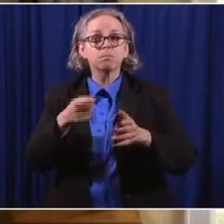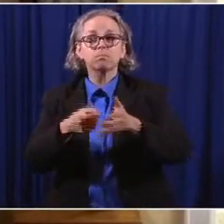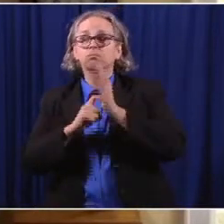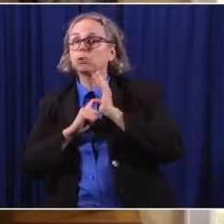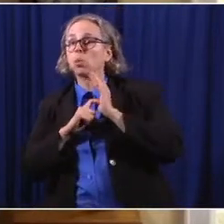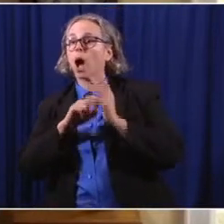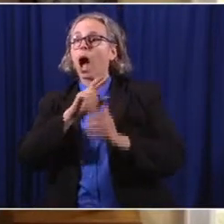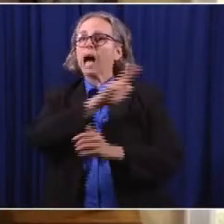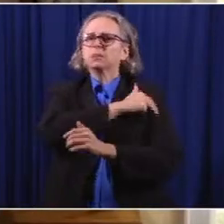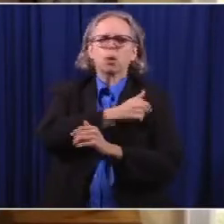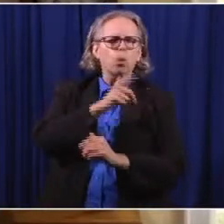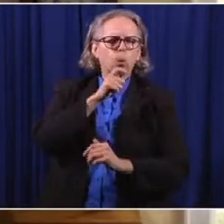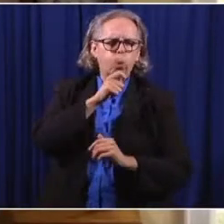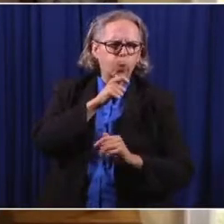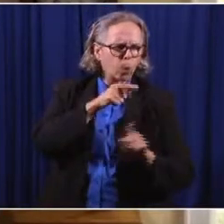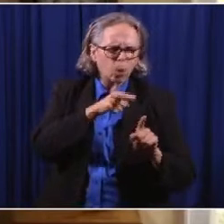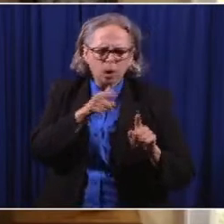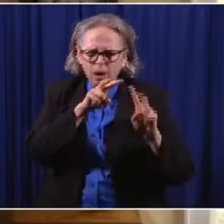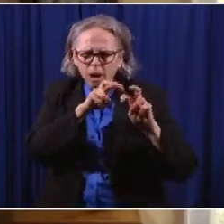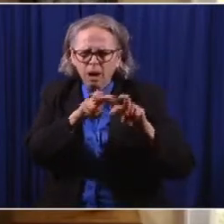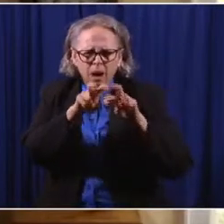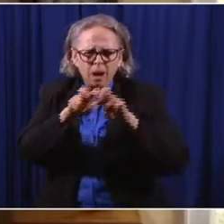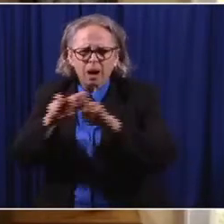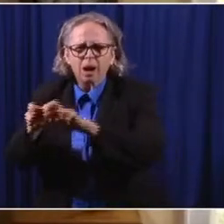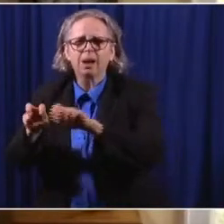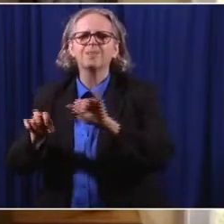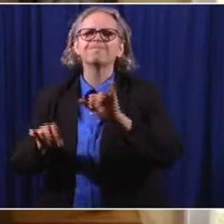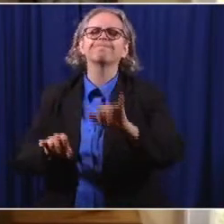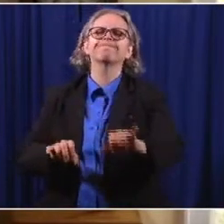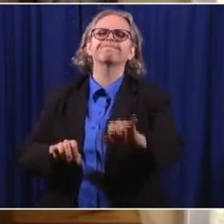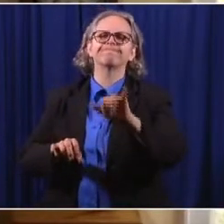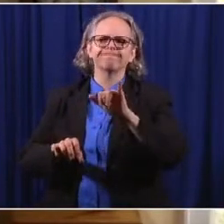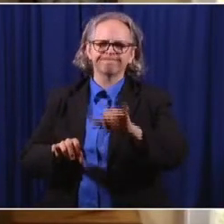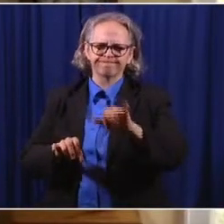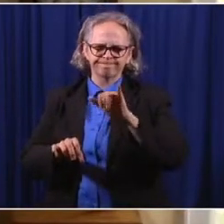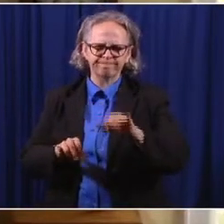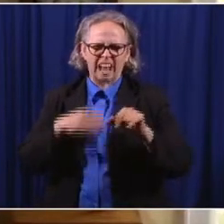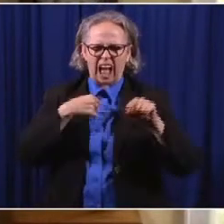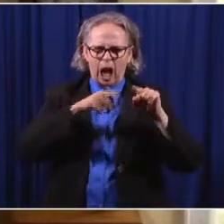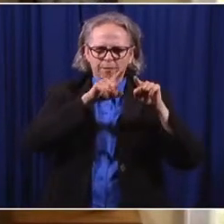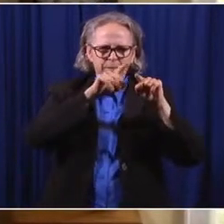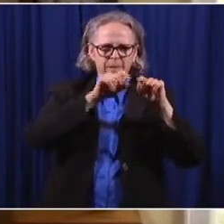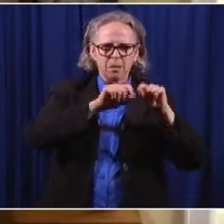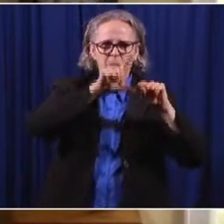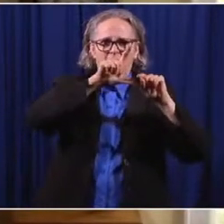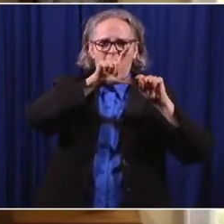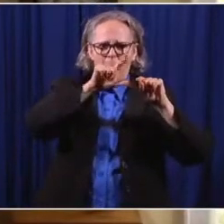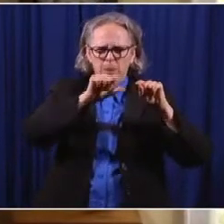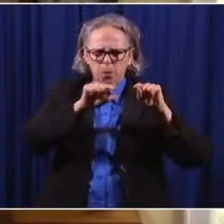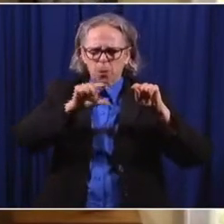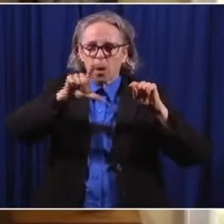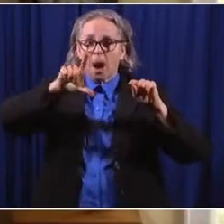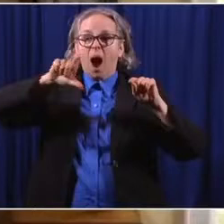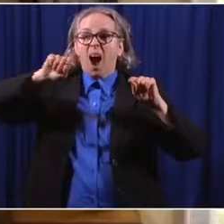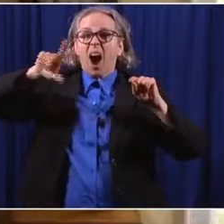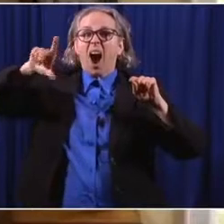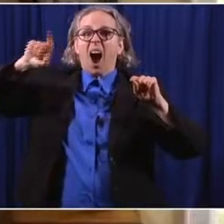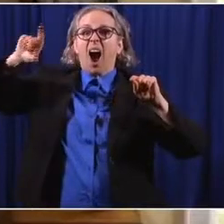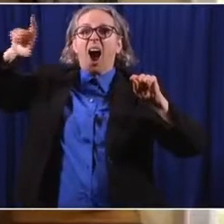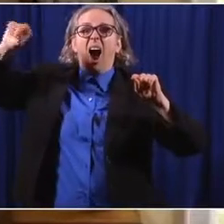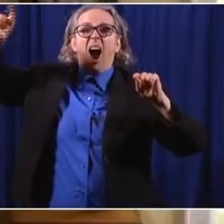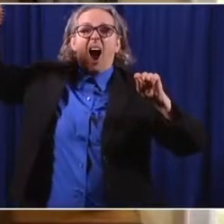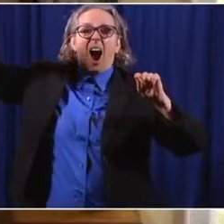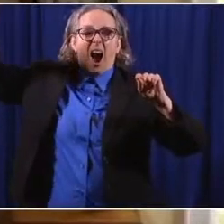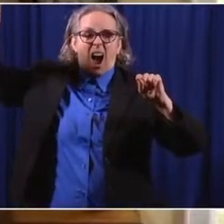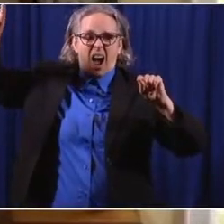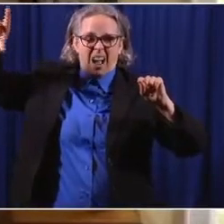of them ended up in the hospital? And so no real surprise. One caution: this is